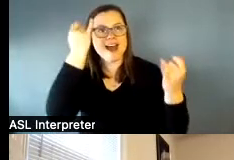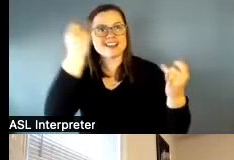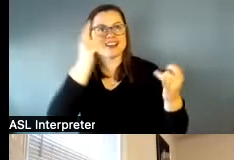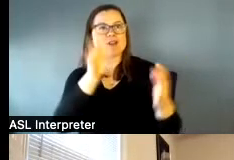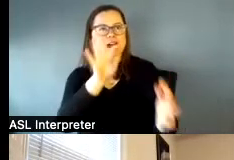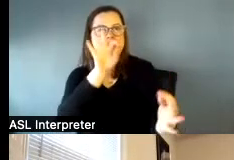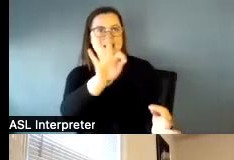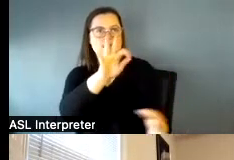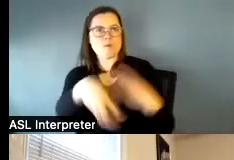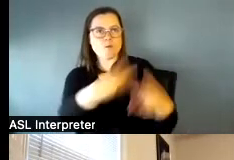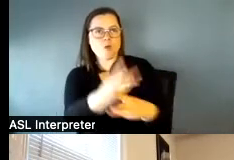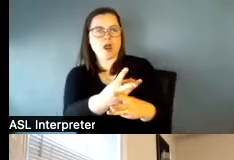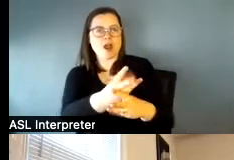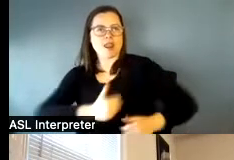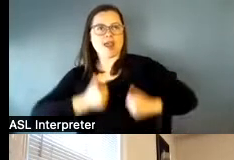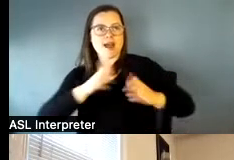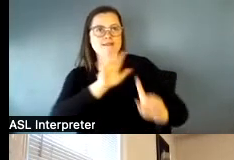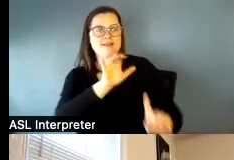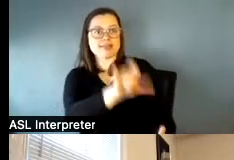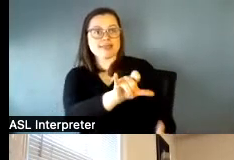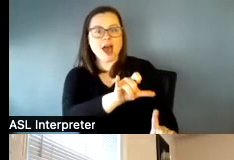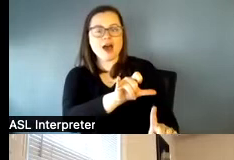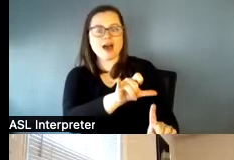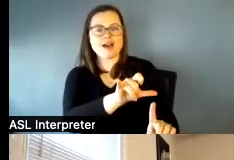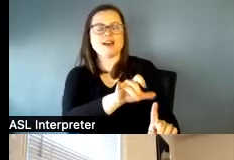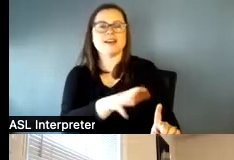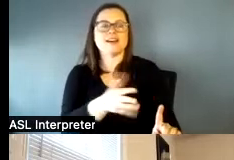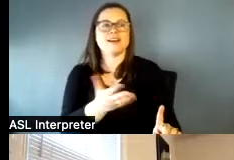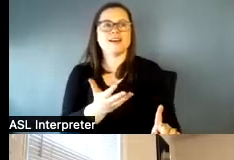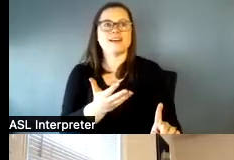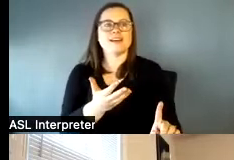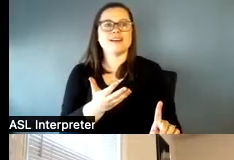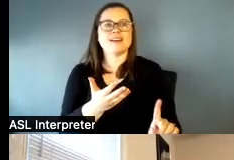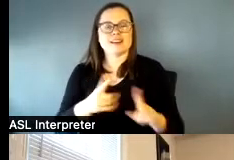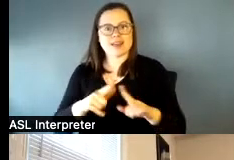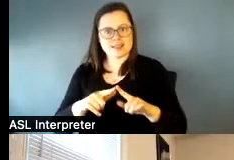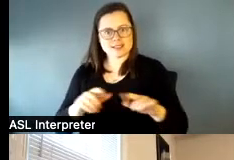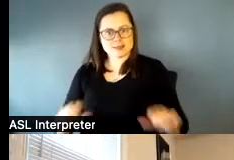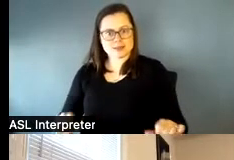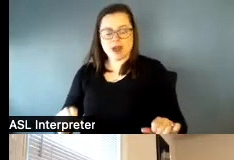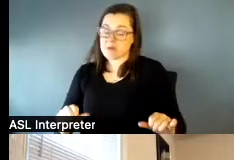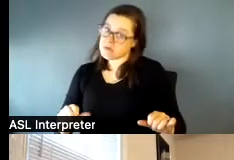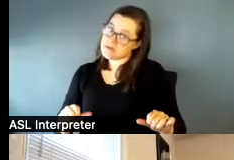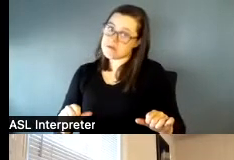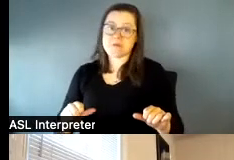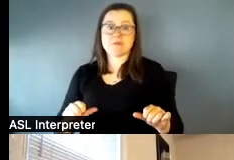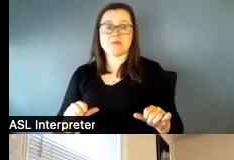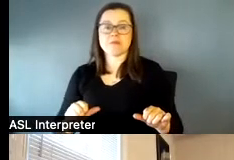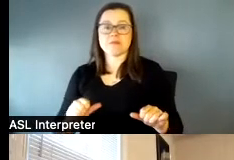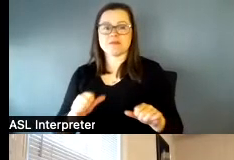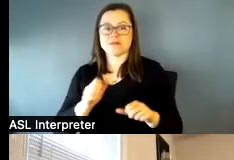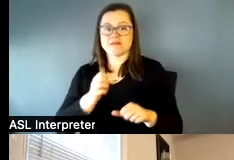of in those modes sits like much culpability for